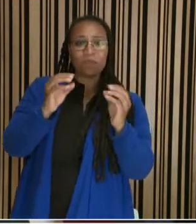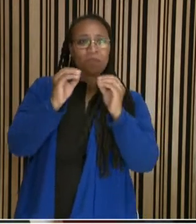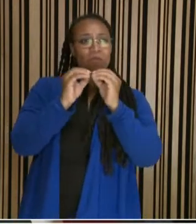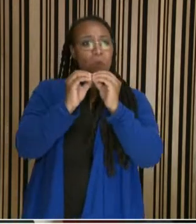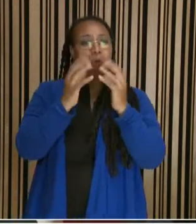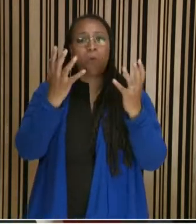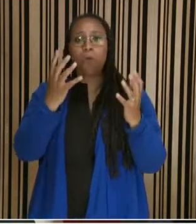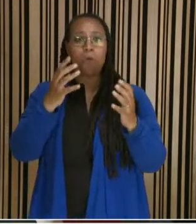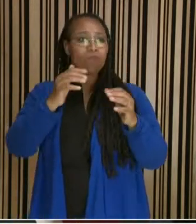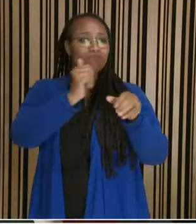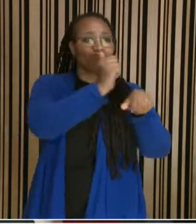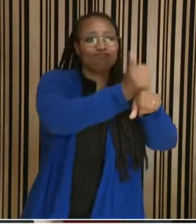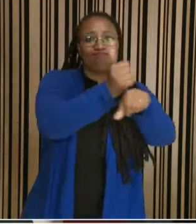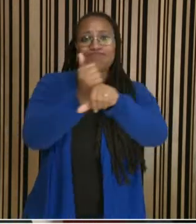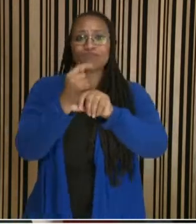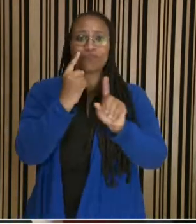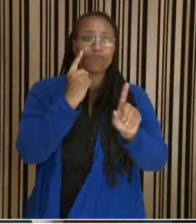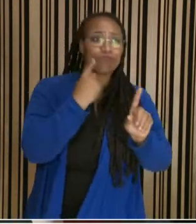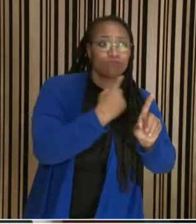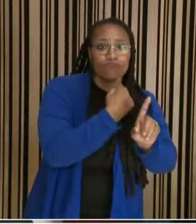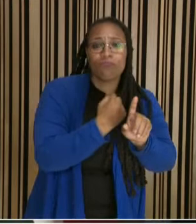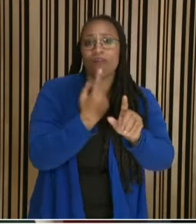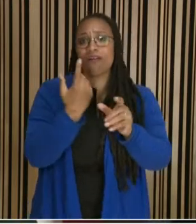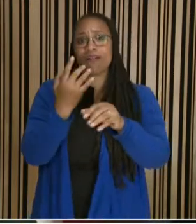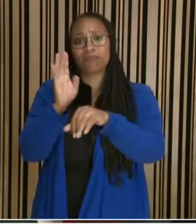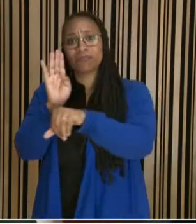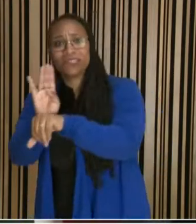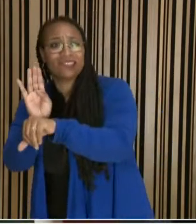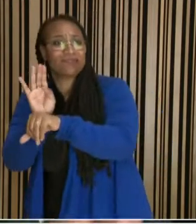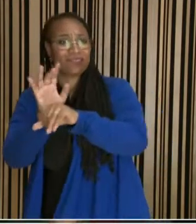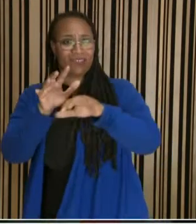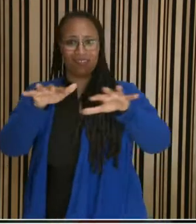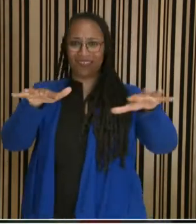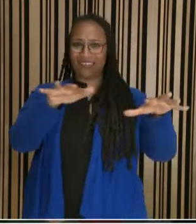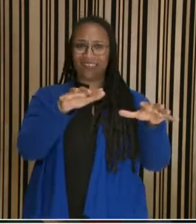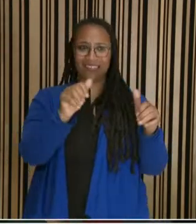our overarching goal is 15,000 new residents in the downtown and